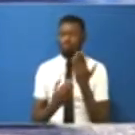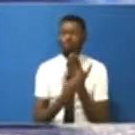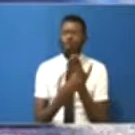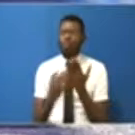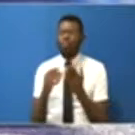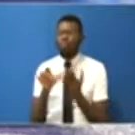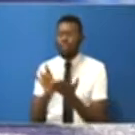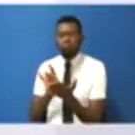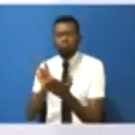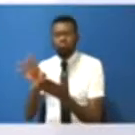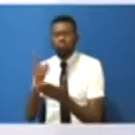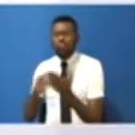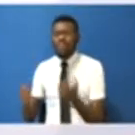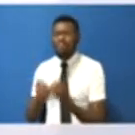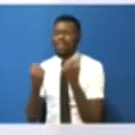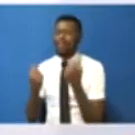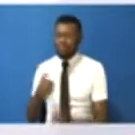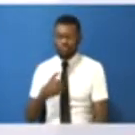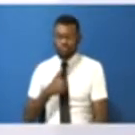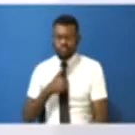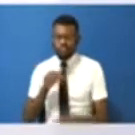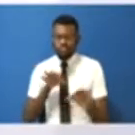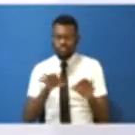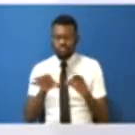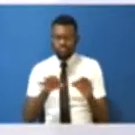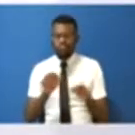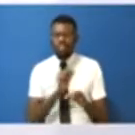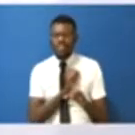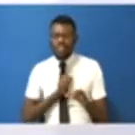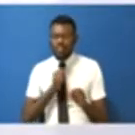walked away let me tell you how it works